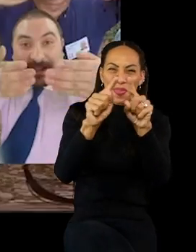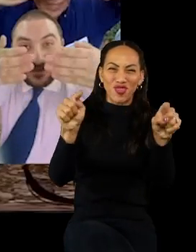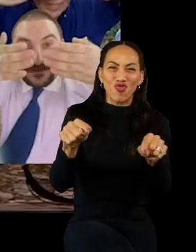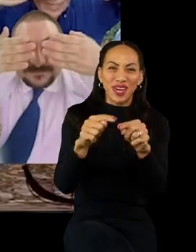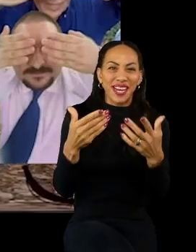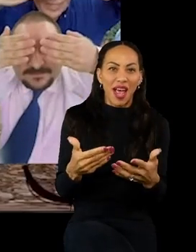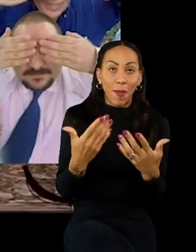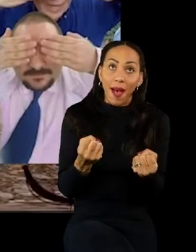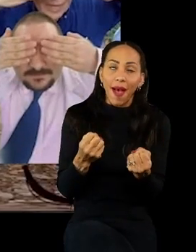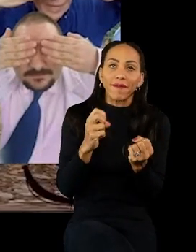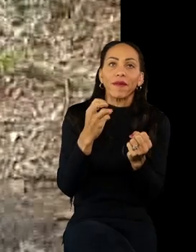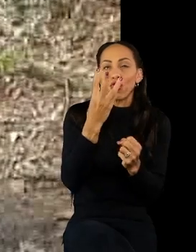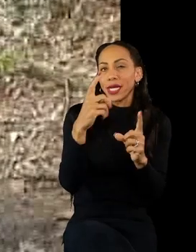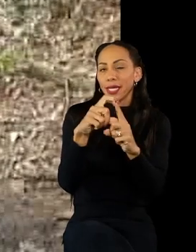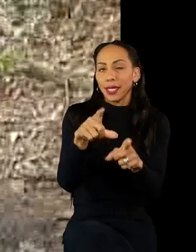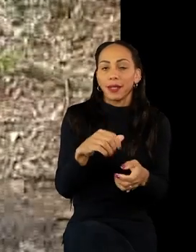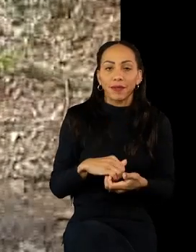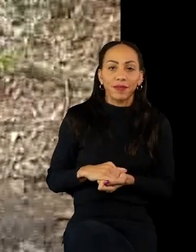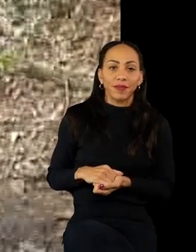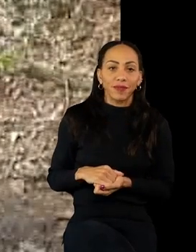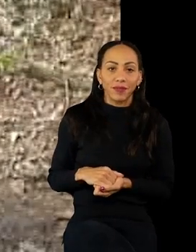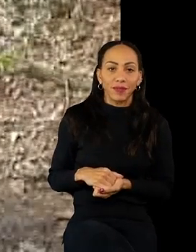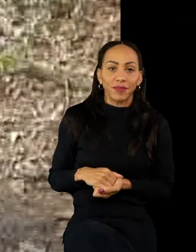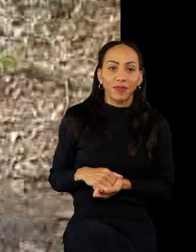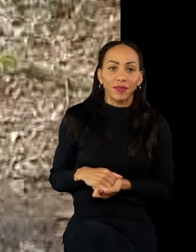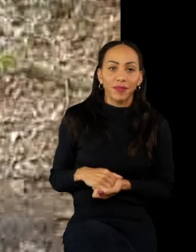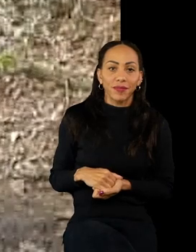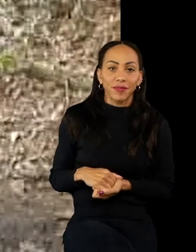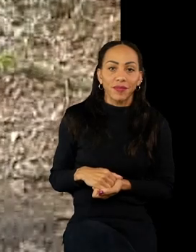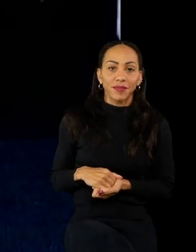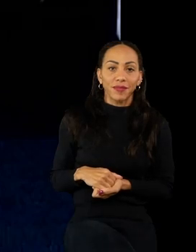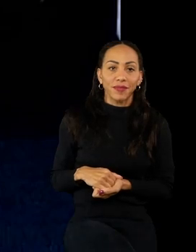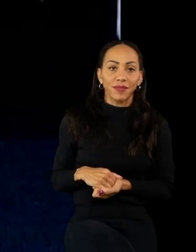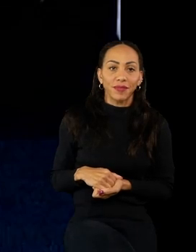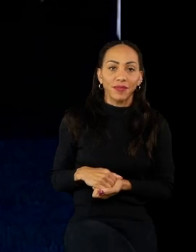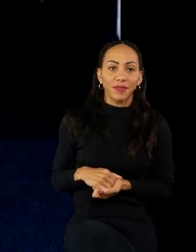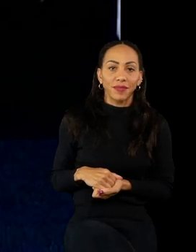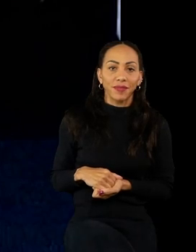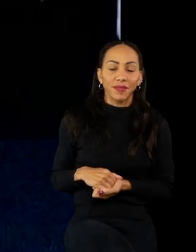3D, which you don't fully get from this video.